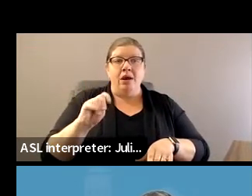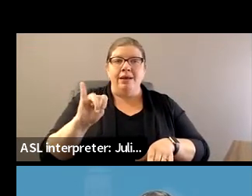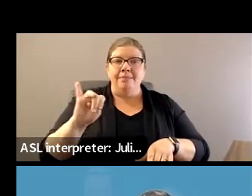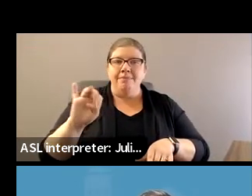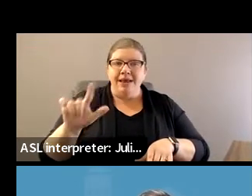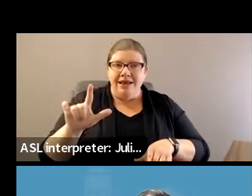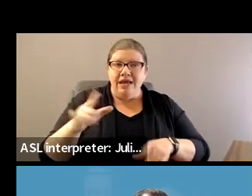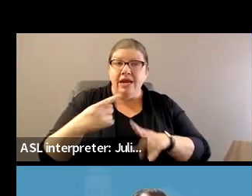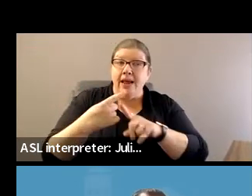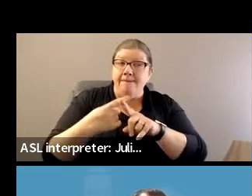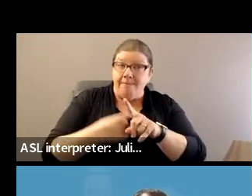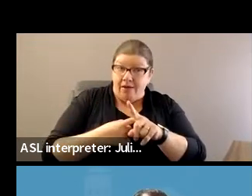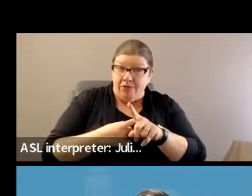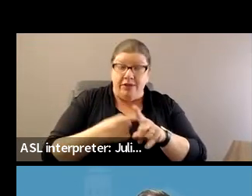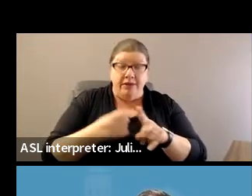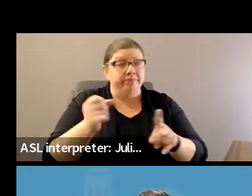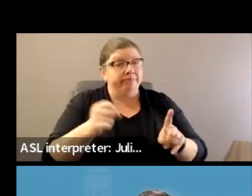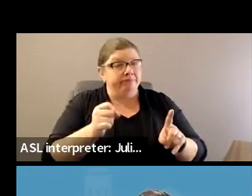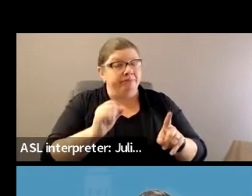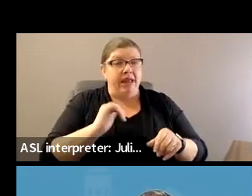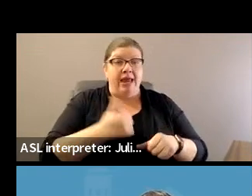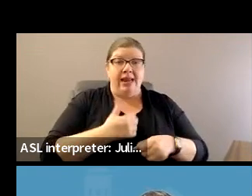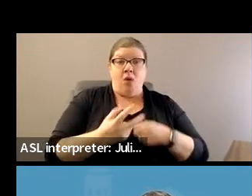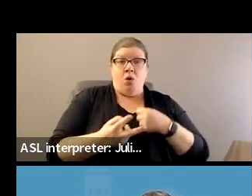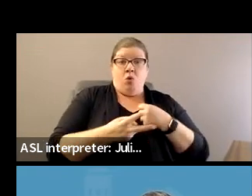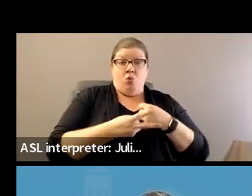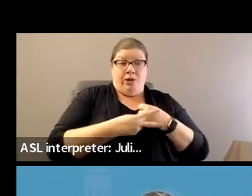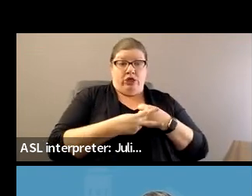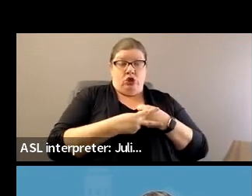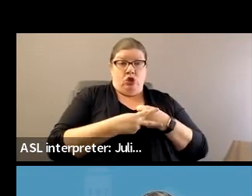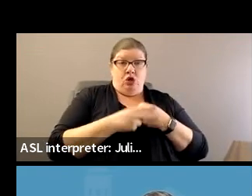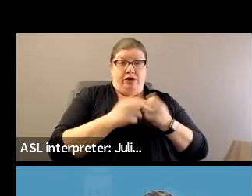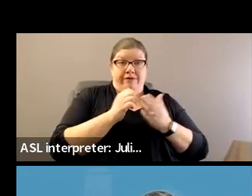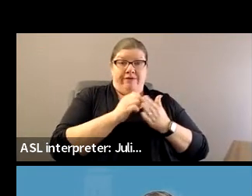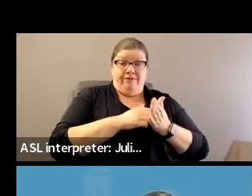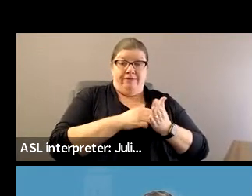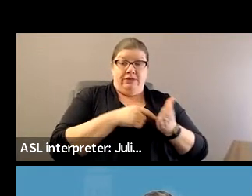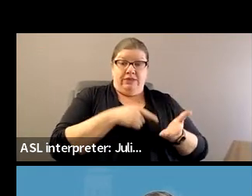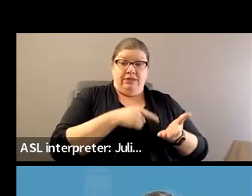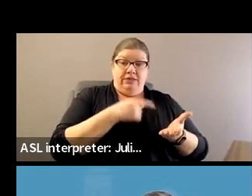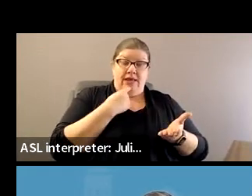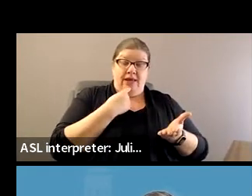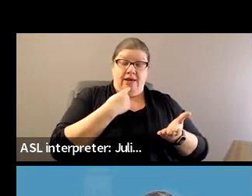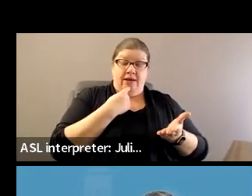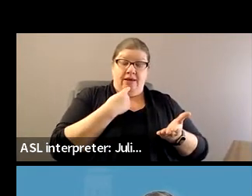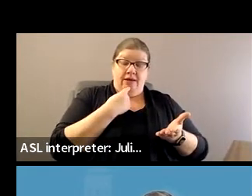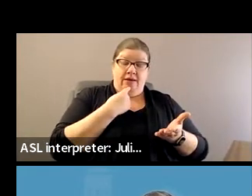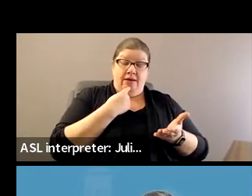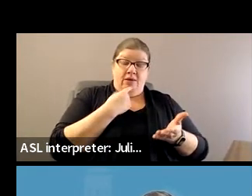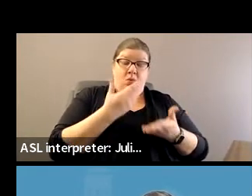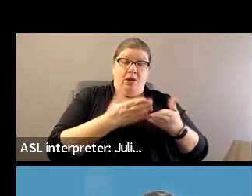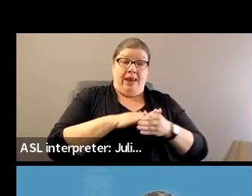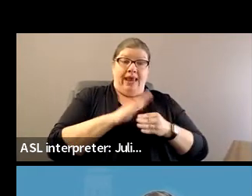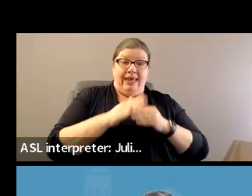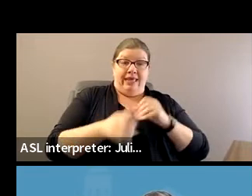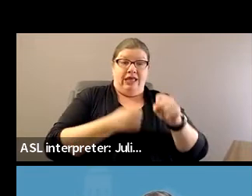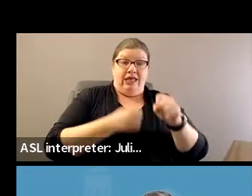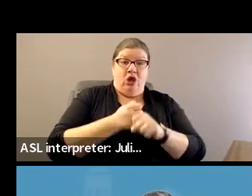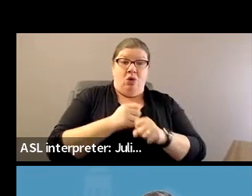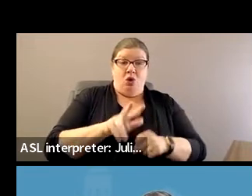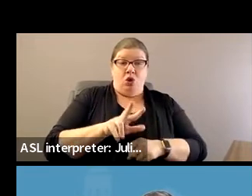month. Mm-hmm. And our reserves are saying, okay, we might end the year with 32. So